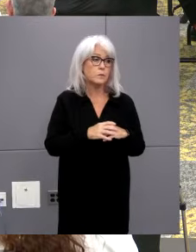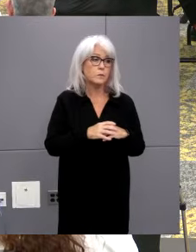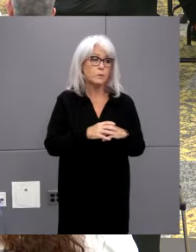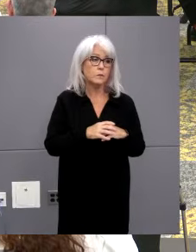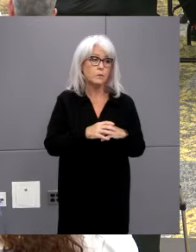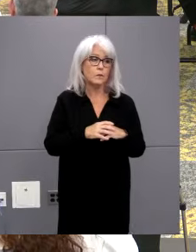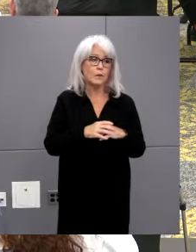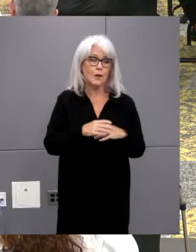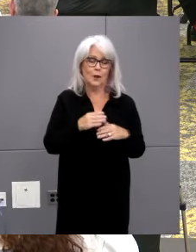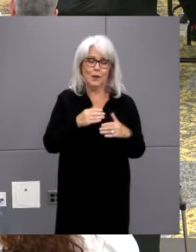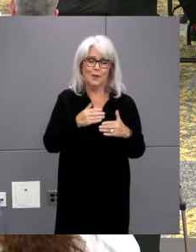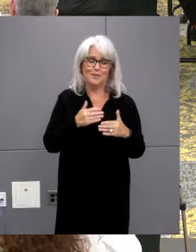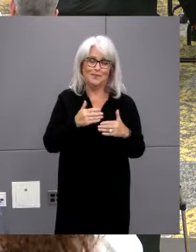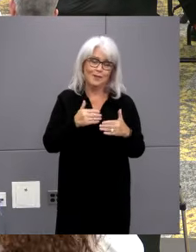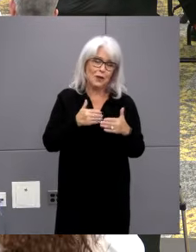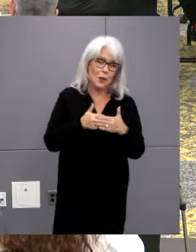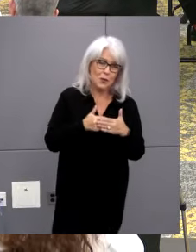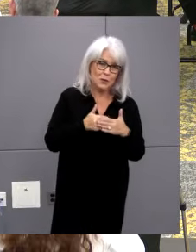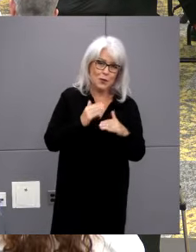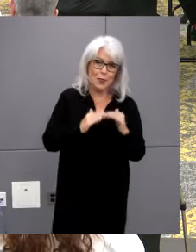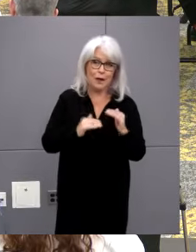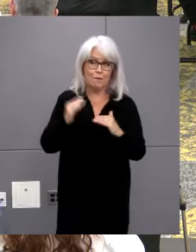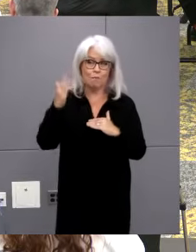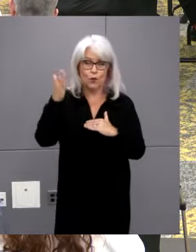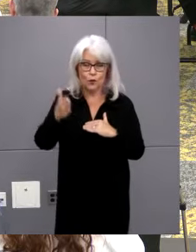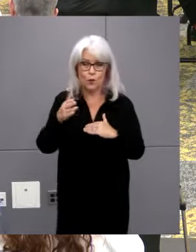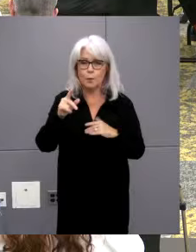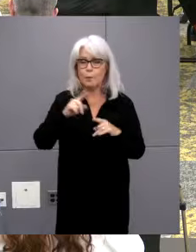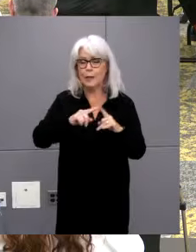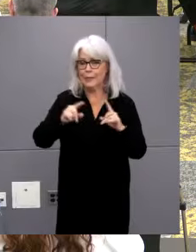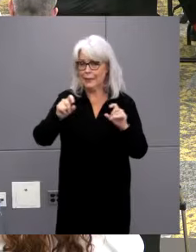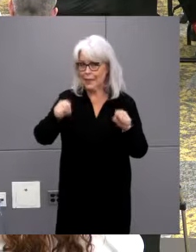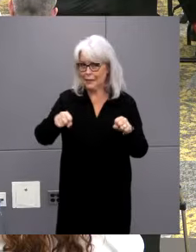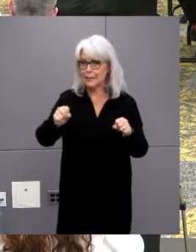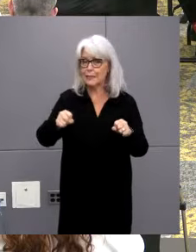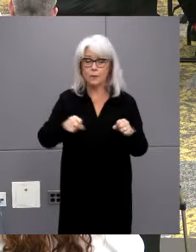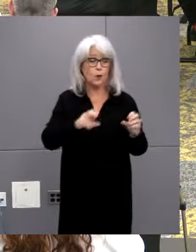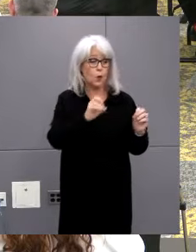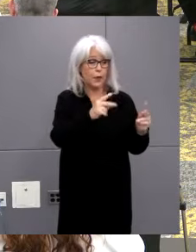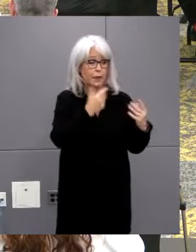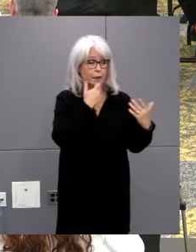Closer than further. Yeah. Okay. Thank you.